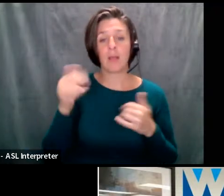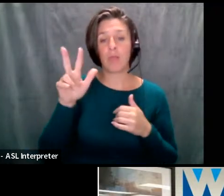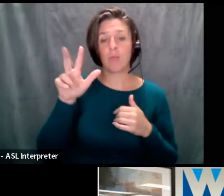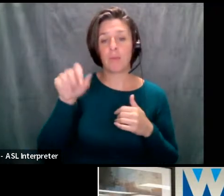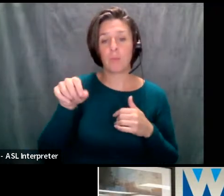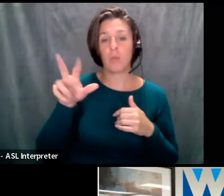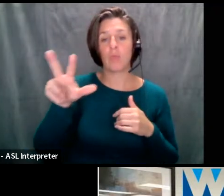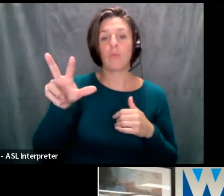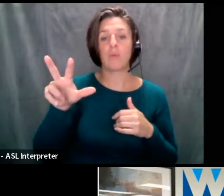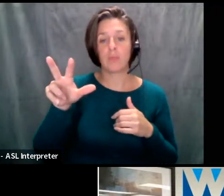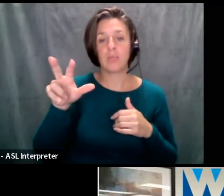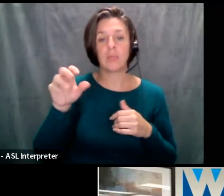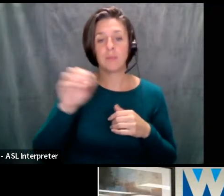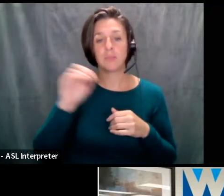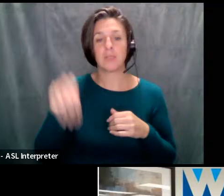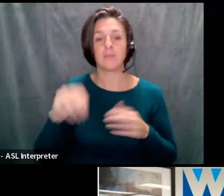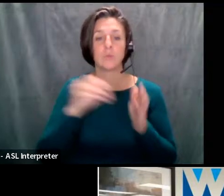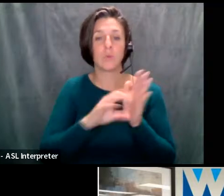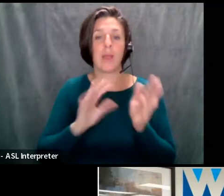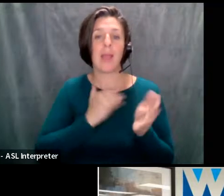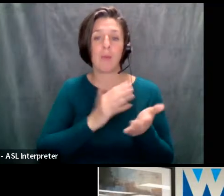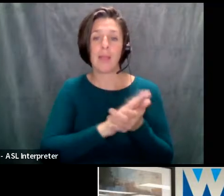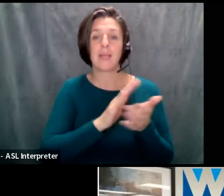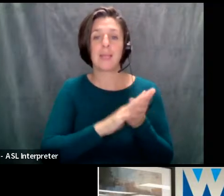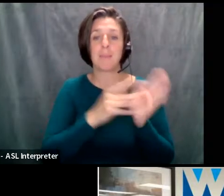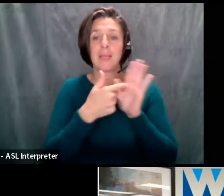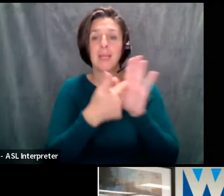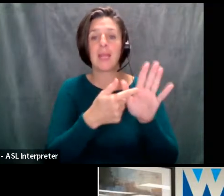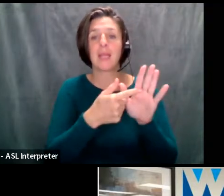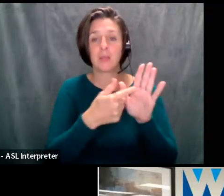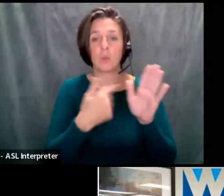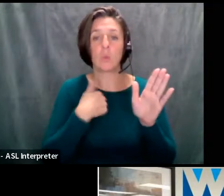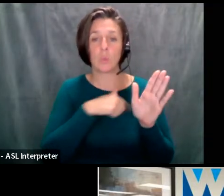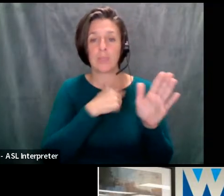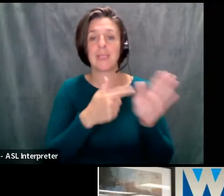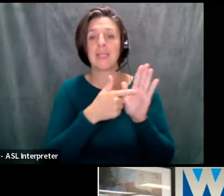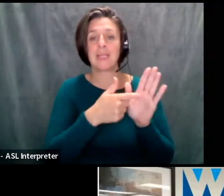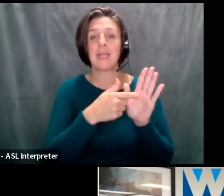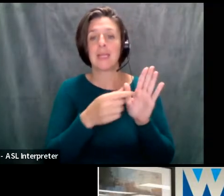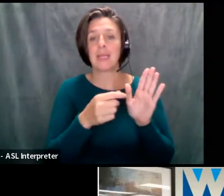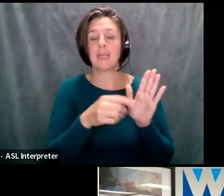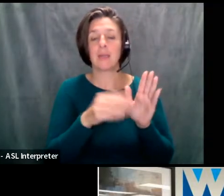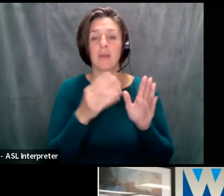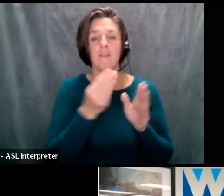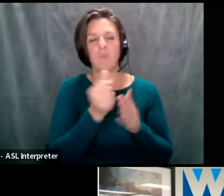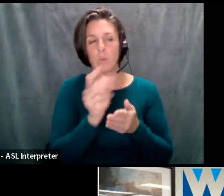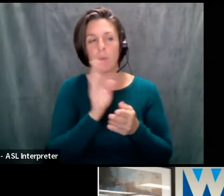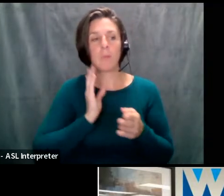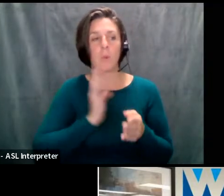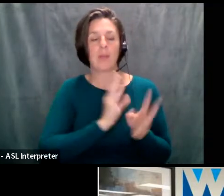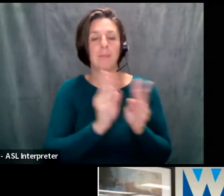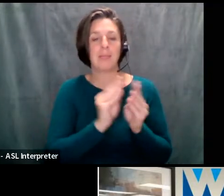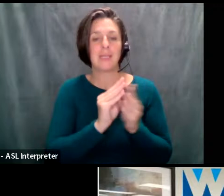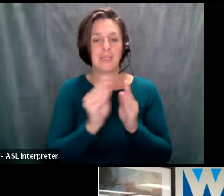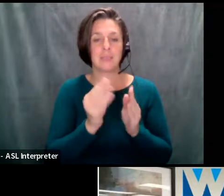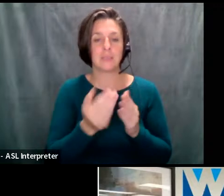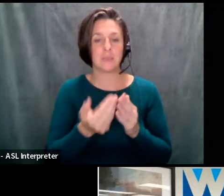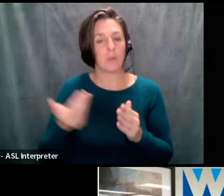students. And our academic indicator, as we indicated a couple of board meetings ago, we have work there